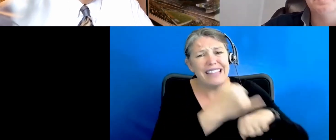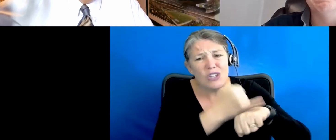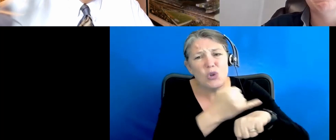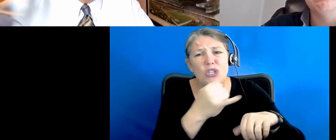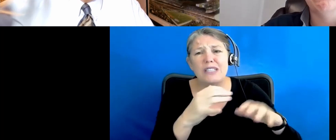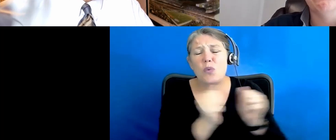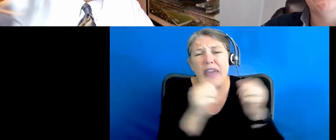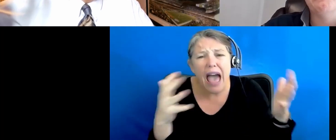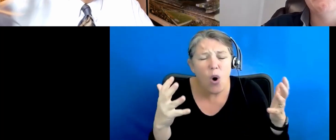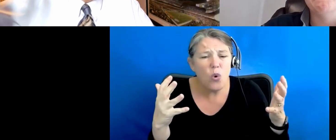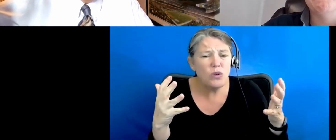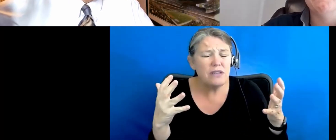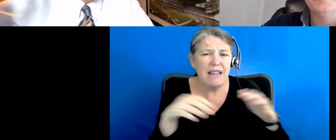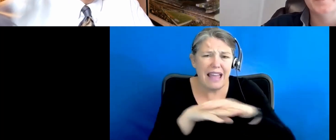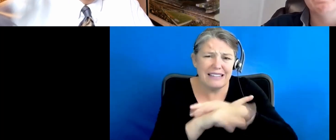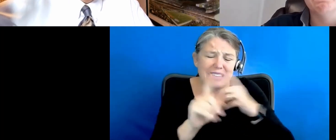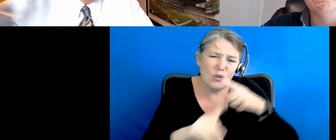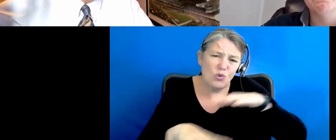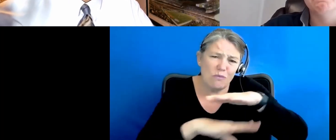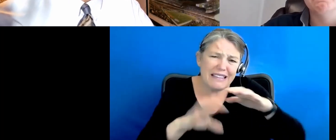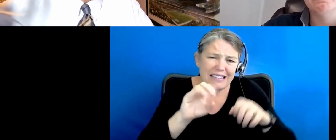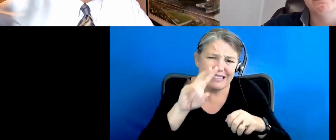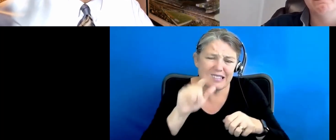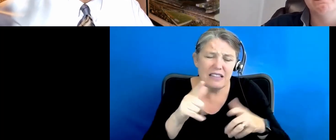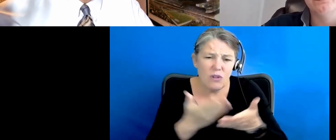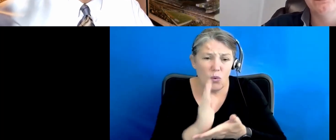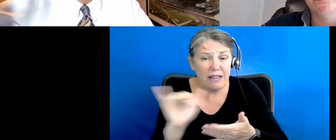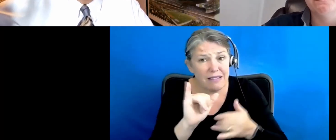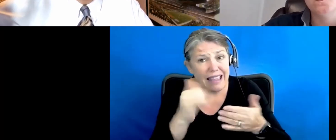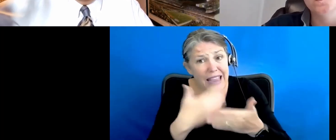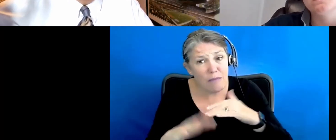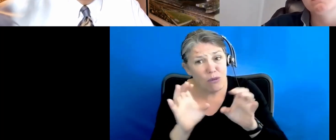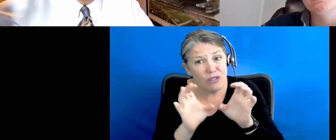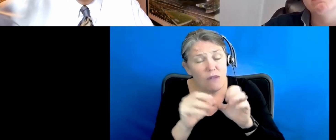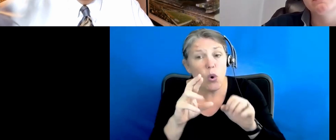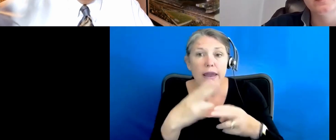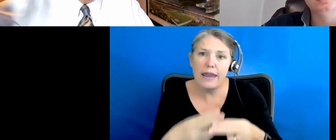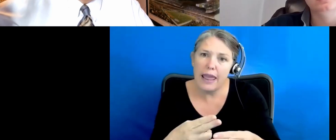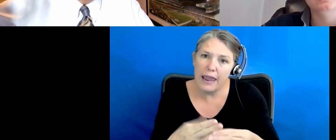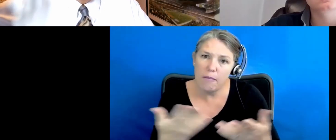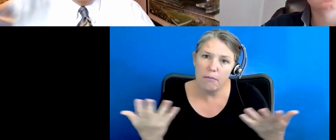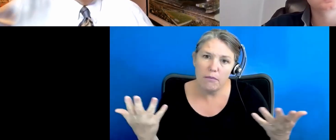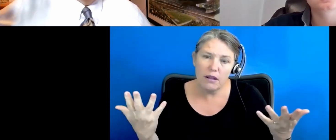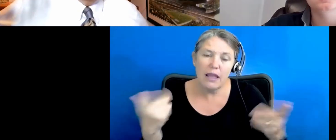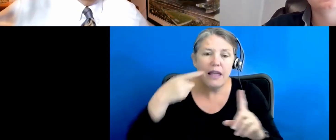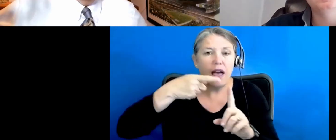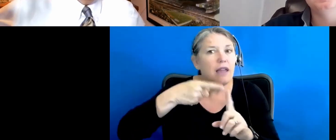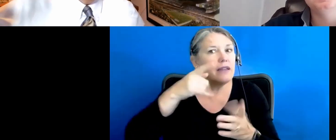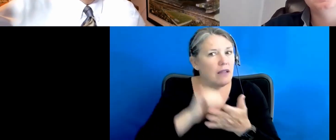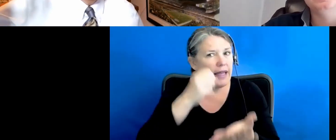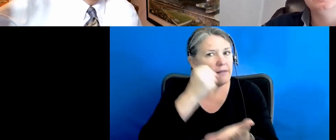resources, or access to the most basic civil rights, like a birth certificate or even a name. Until it's